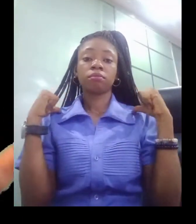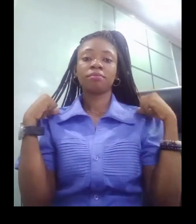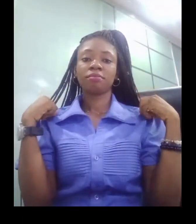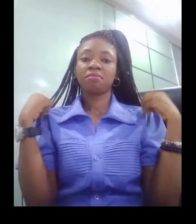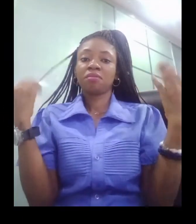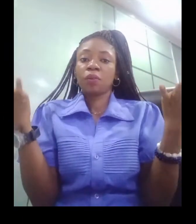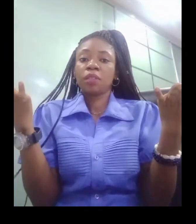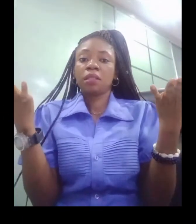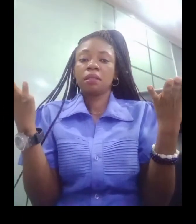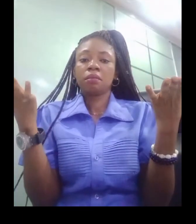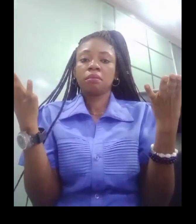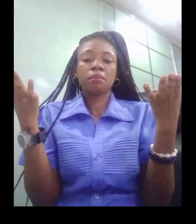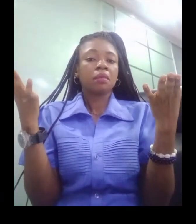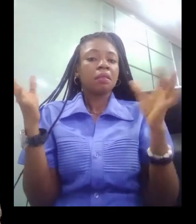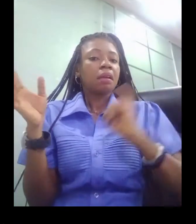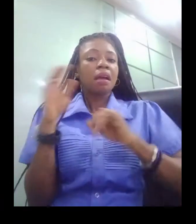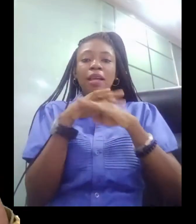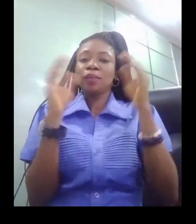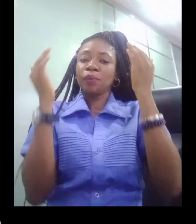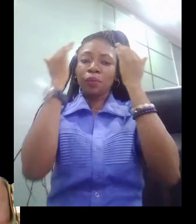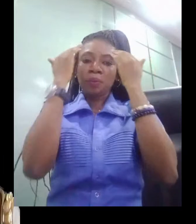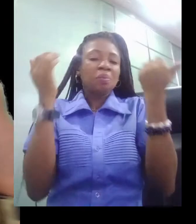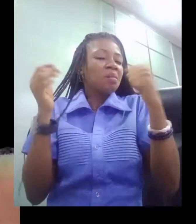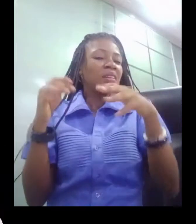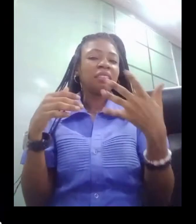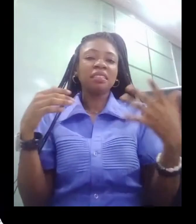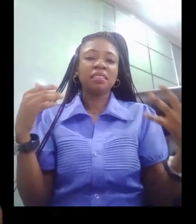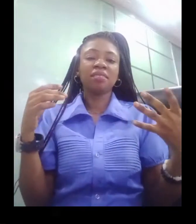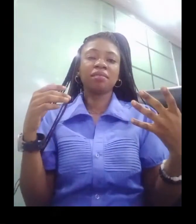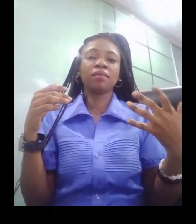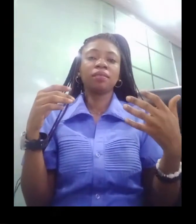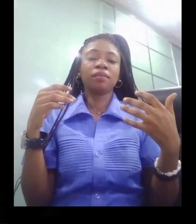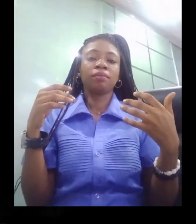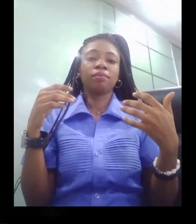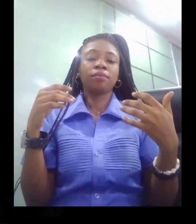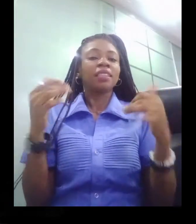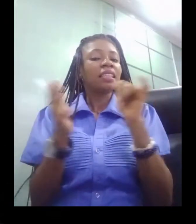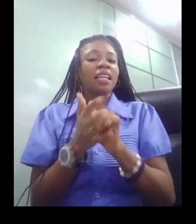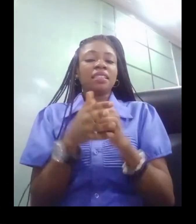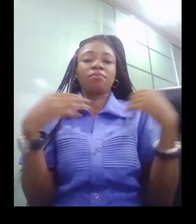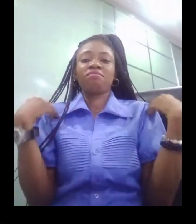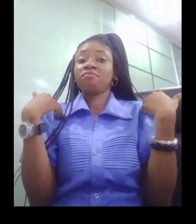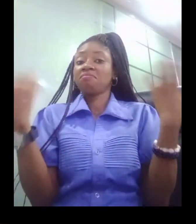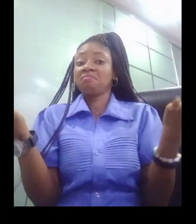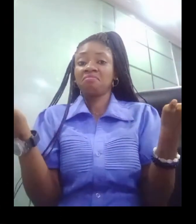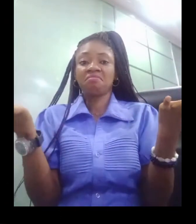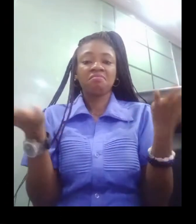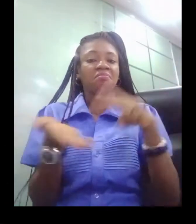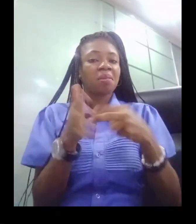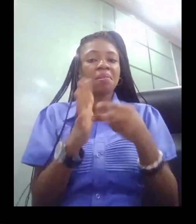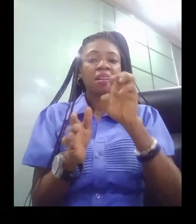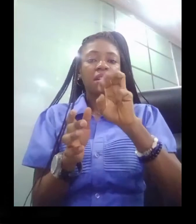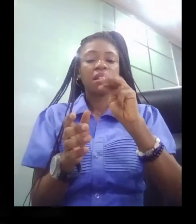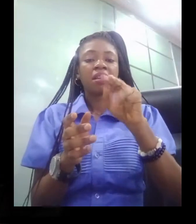I don't know, or to say anything in the negation. That's this sign. Emptiness.